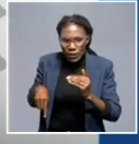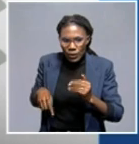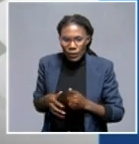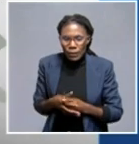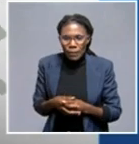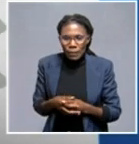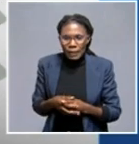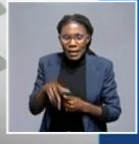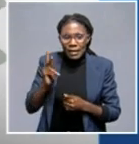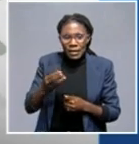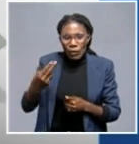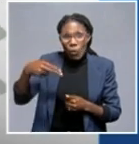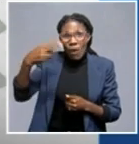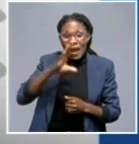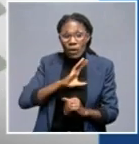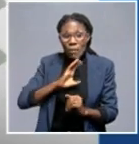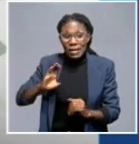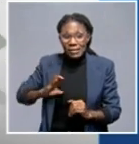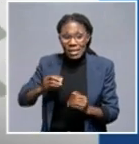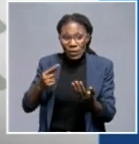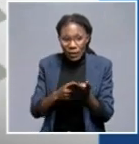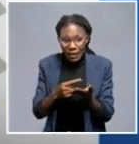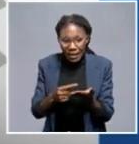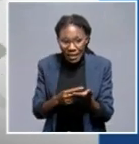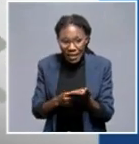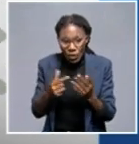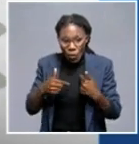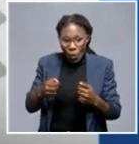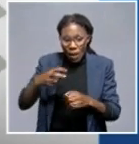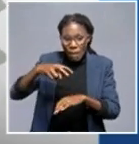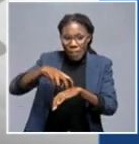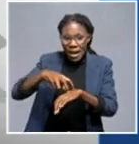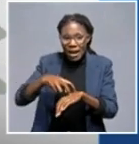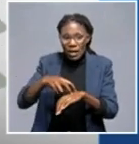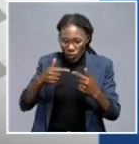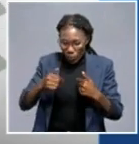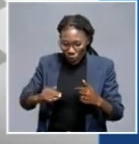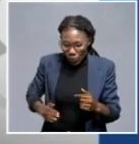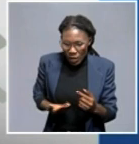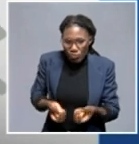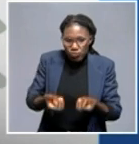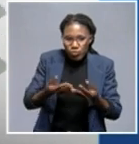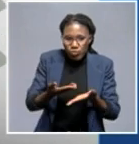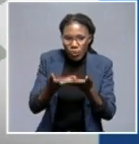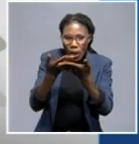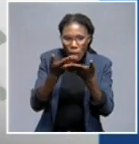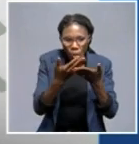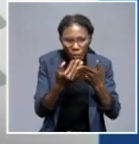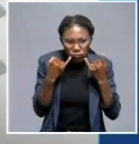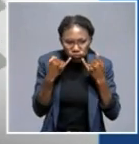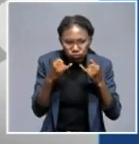High Commission in Ghana, we stand ready to assist with information